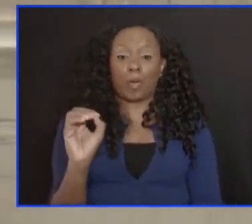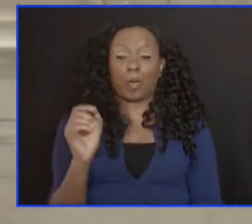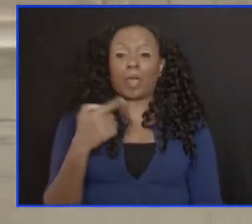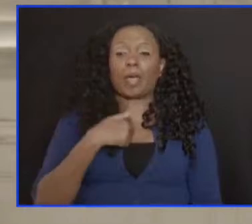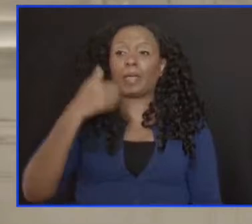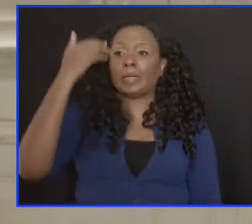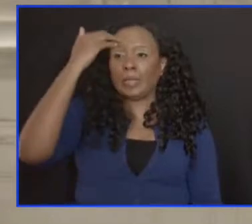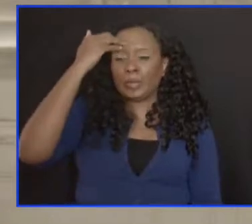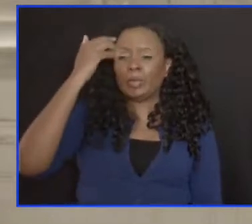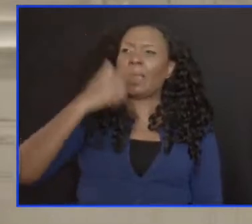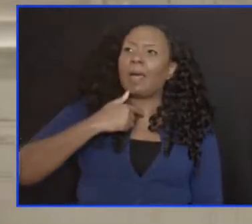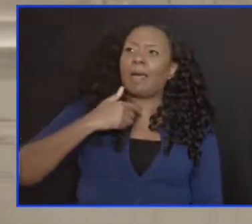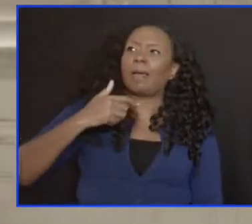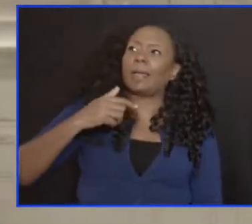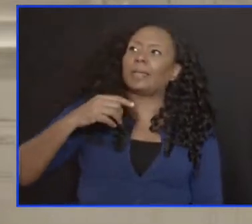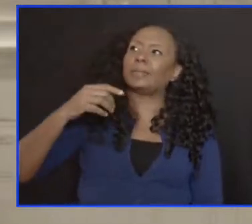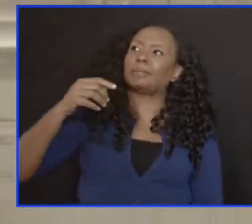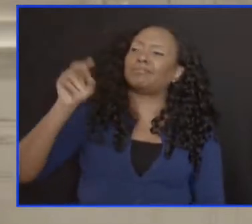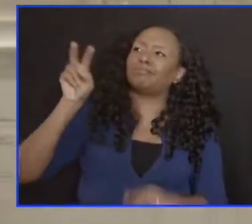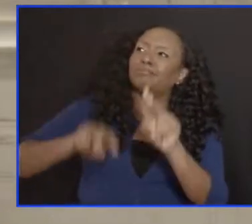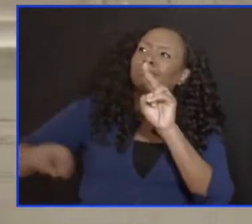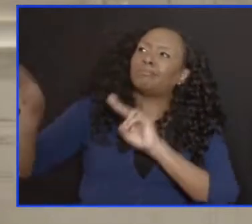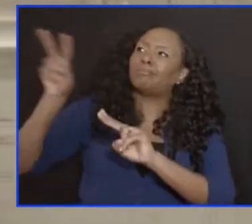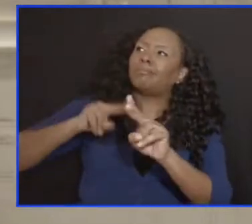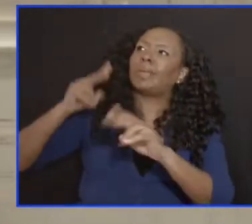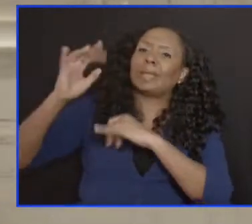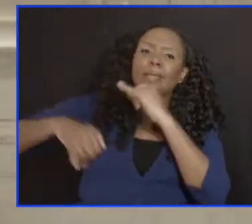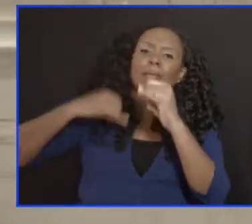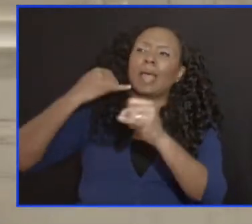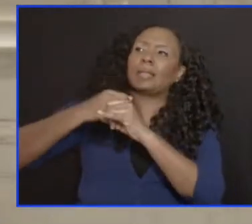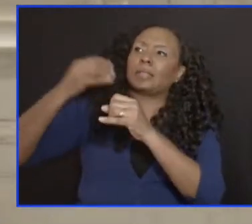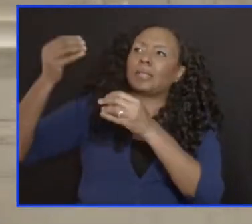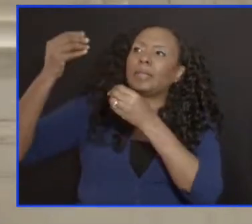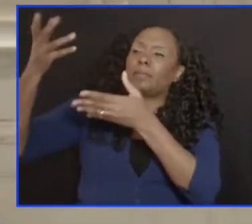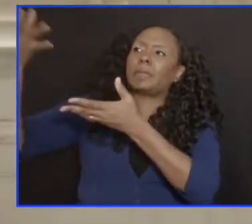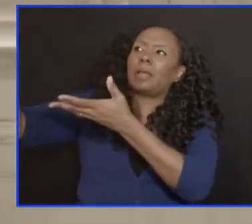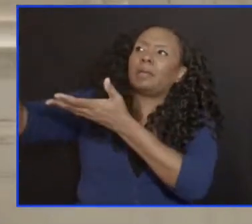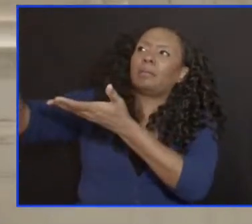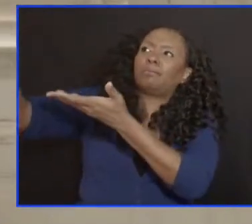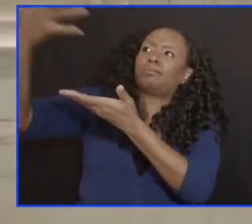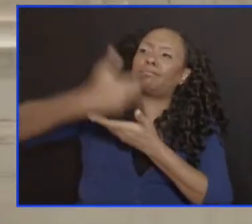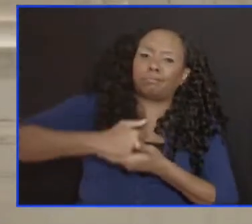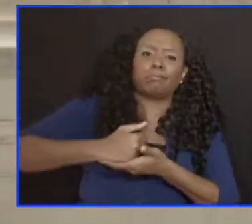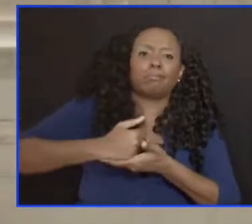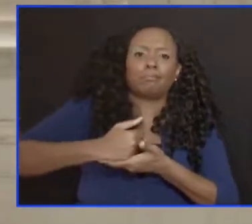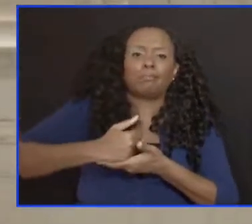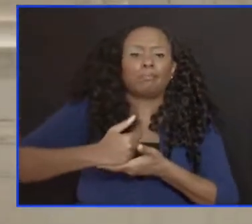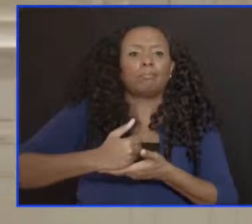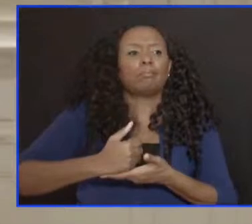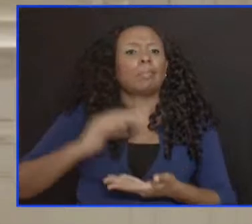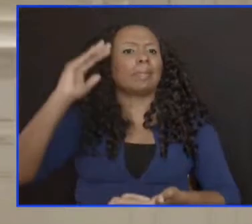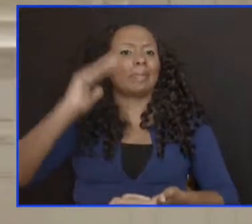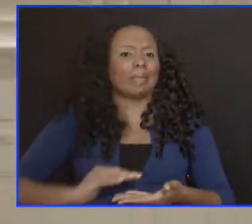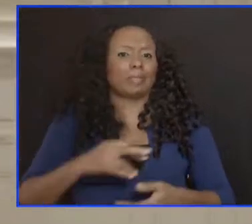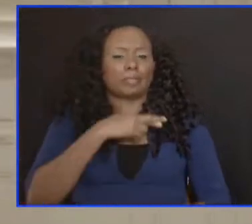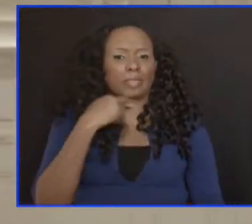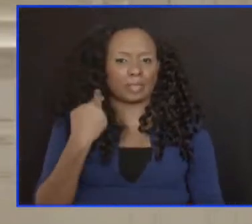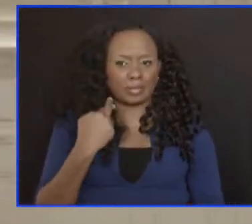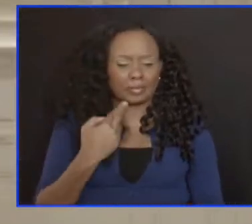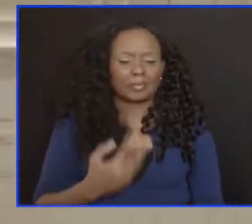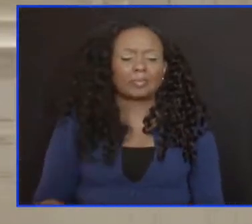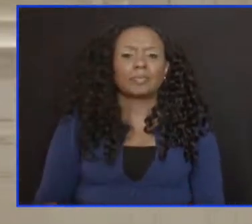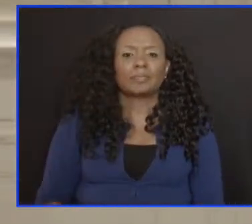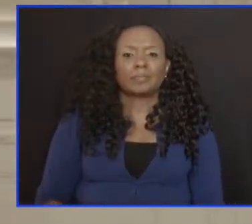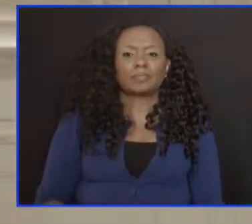from international data, risk of reinfection and this causing trouble is much less. But for some of the other variants, it would have been